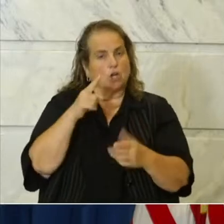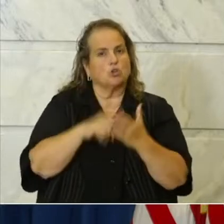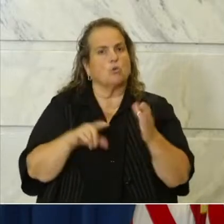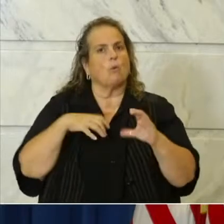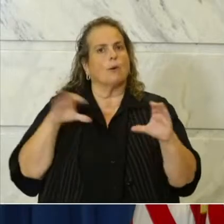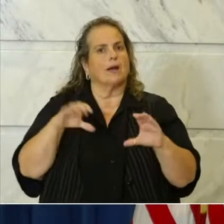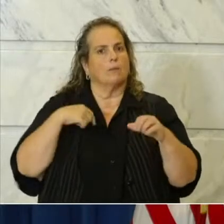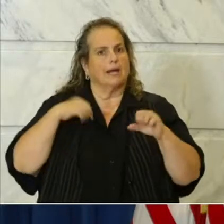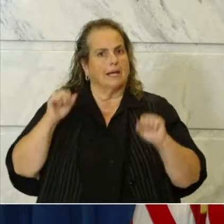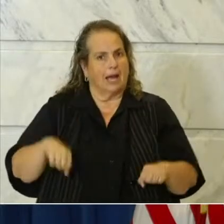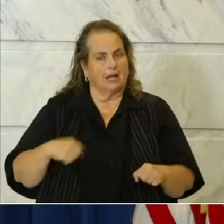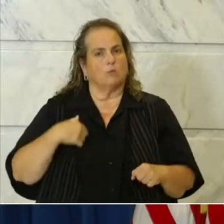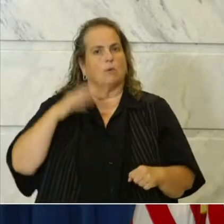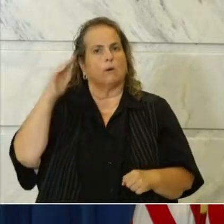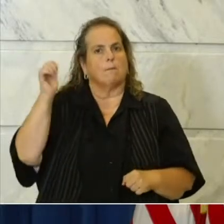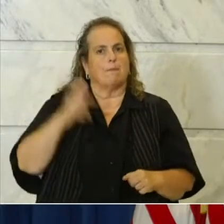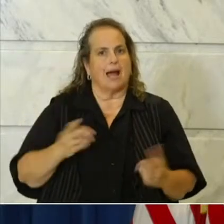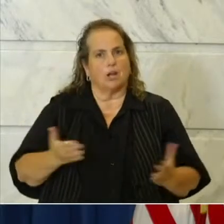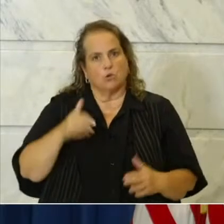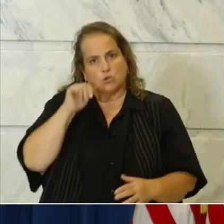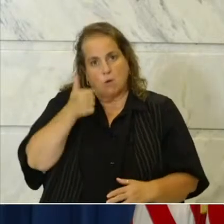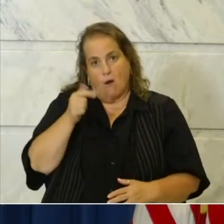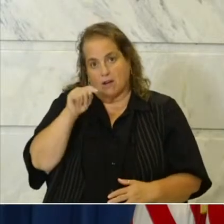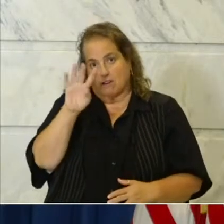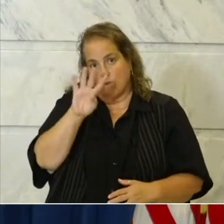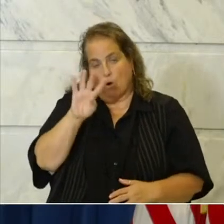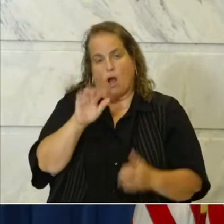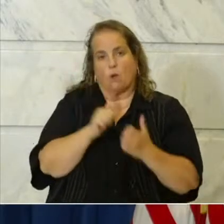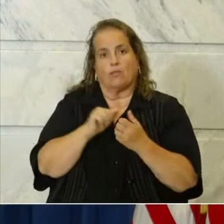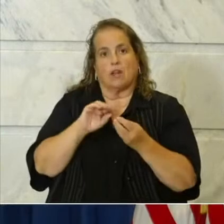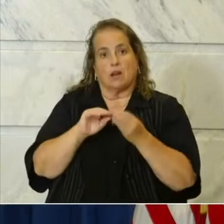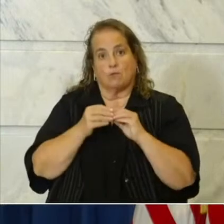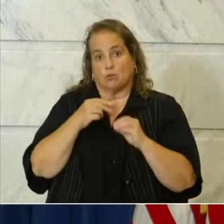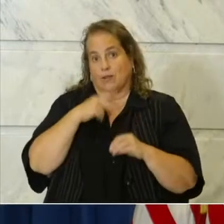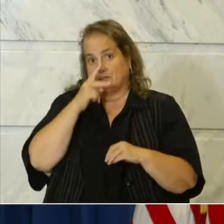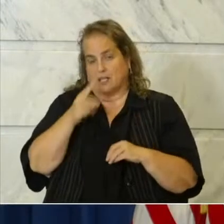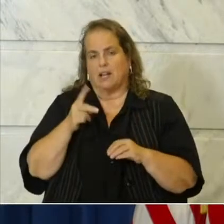here tomorrow at 4 with the numbers we've been seeing. We think it's